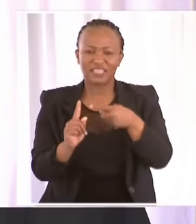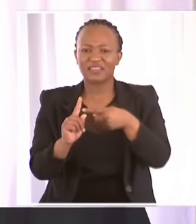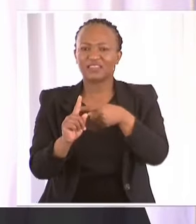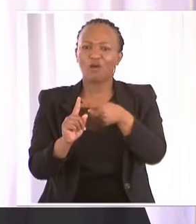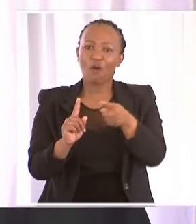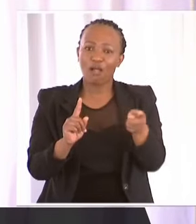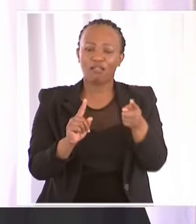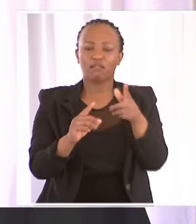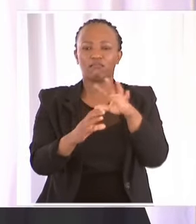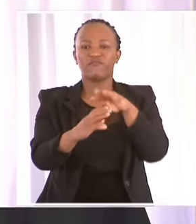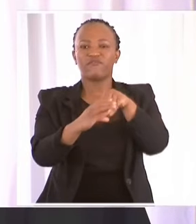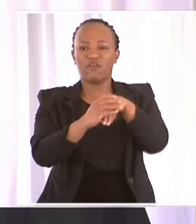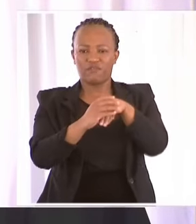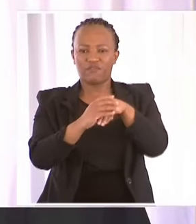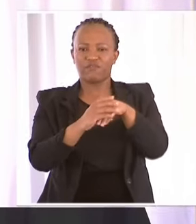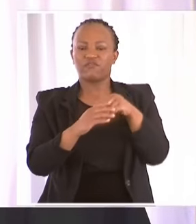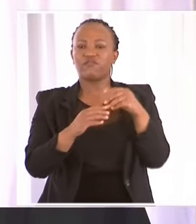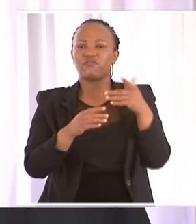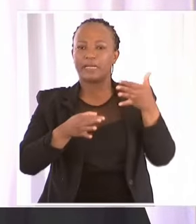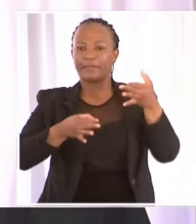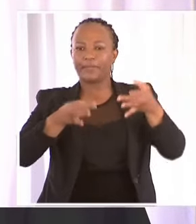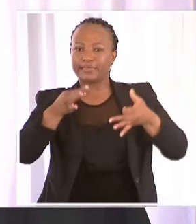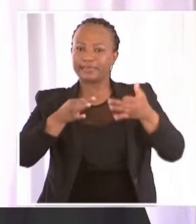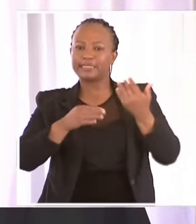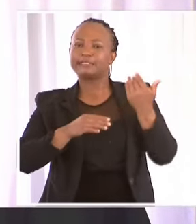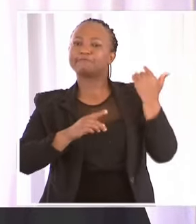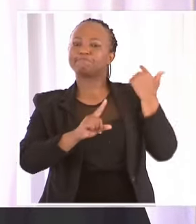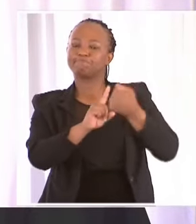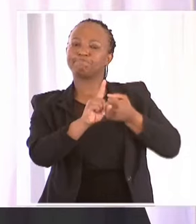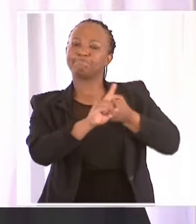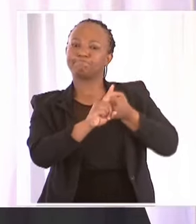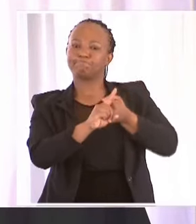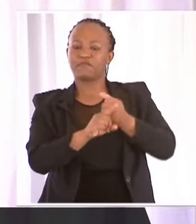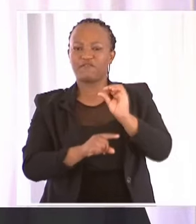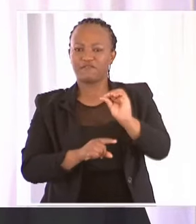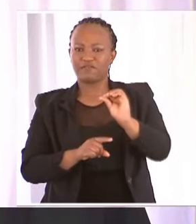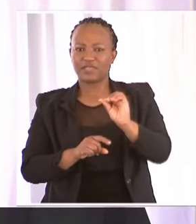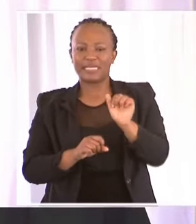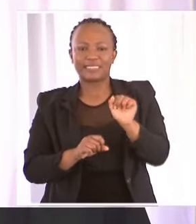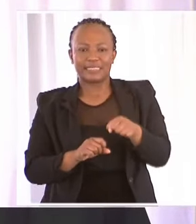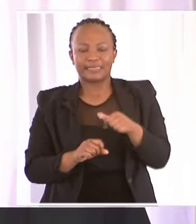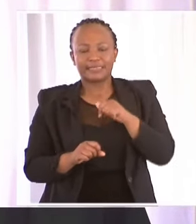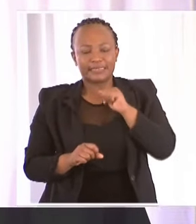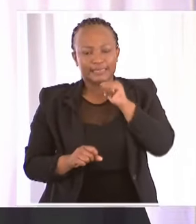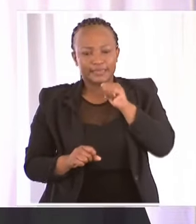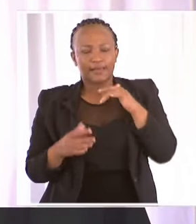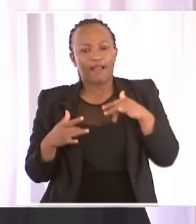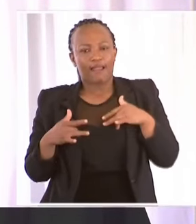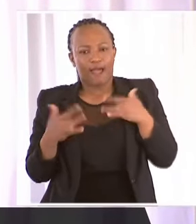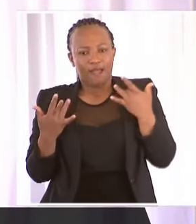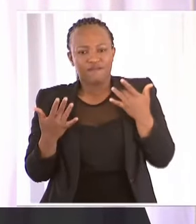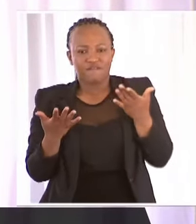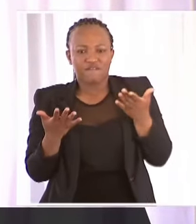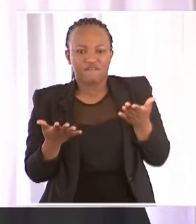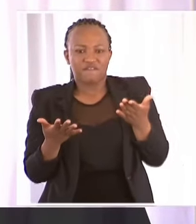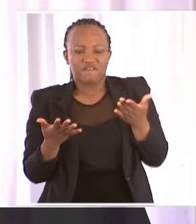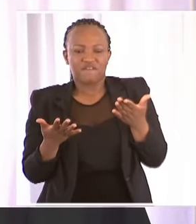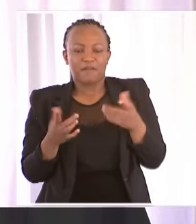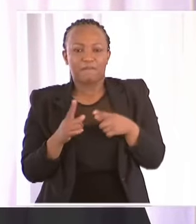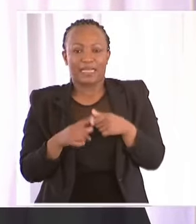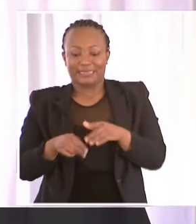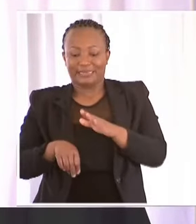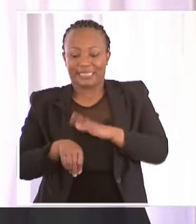And as much as it is the nature of existence that we all have a fixed time upon this